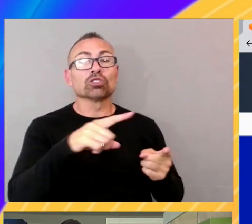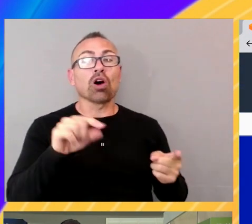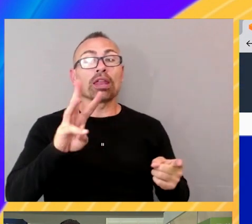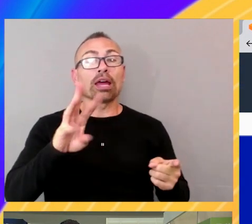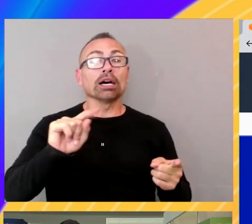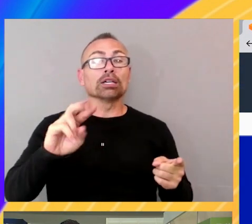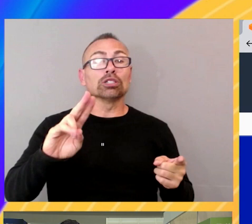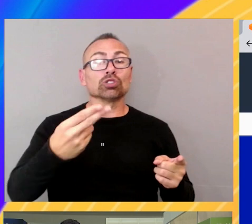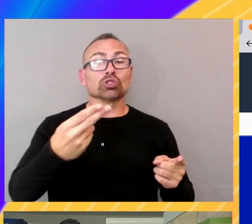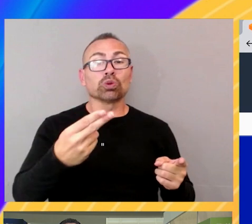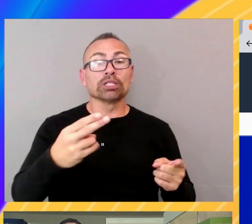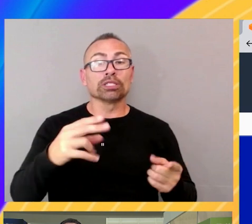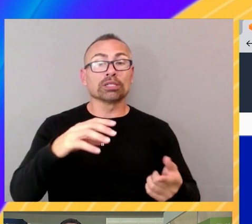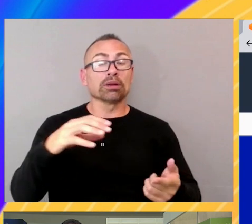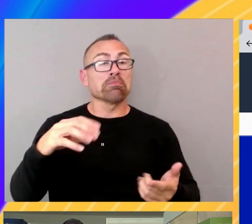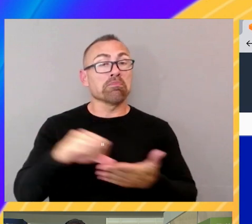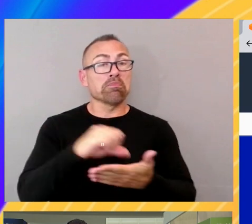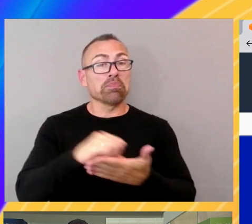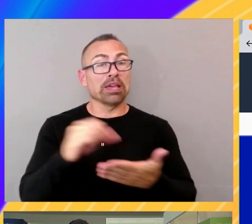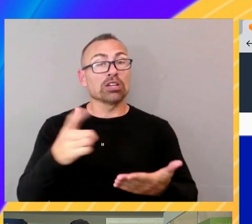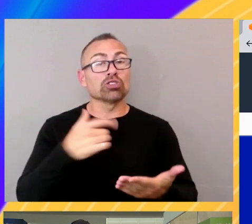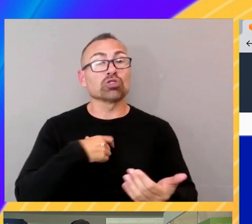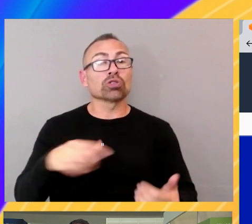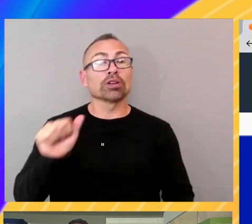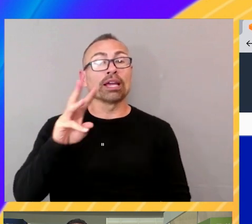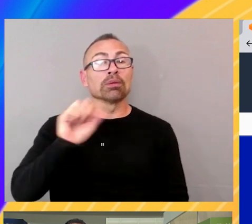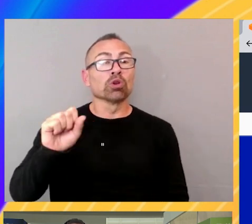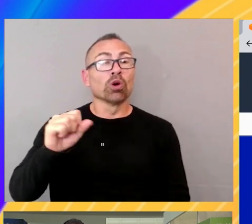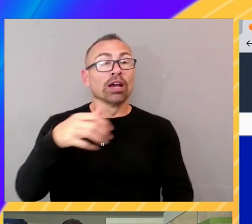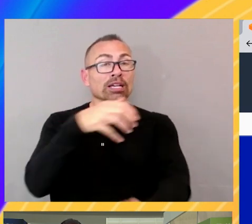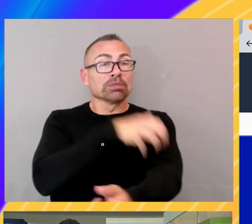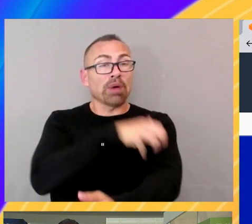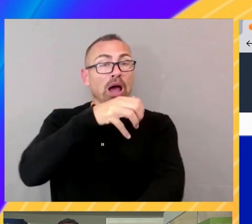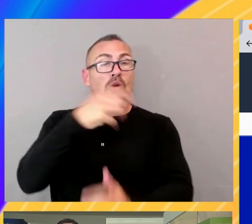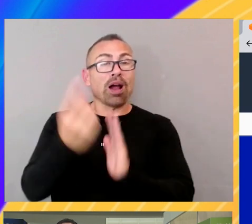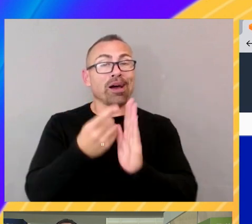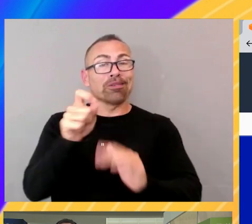awspowerhour.com to easily get there. Or if you like typing, you can type in